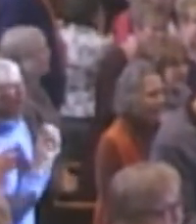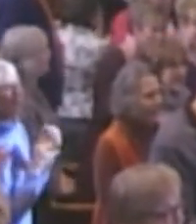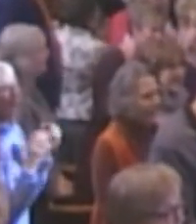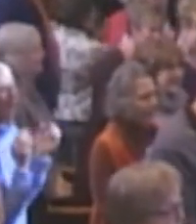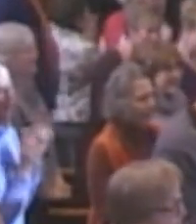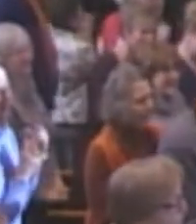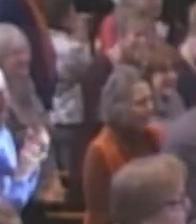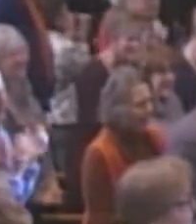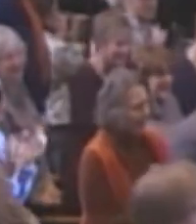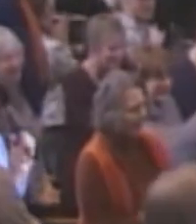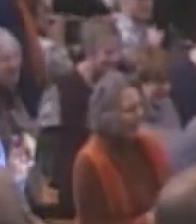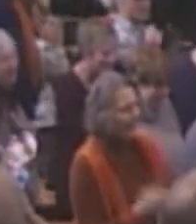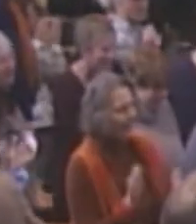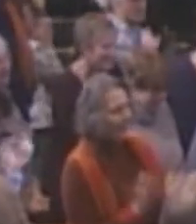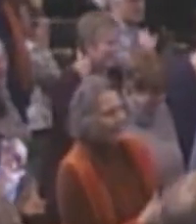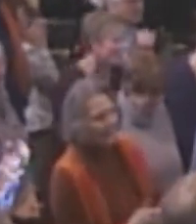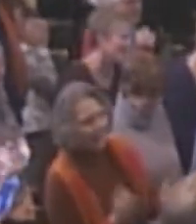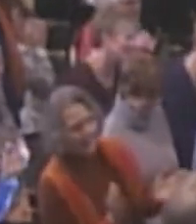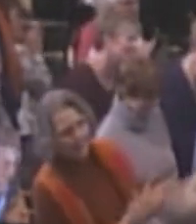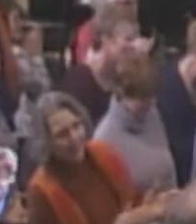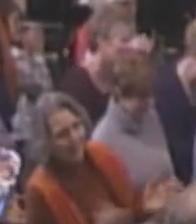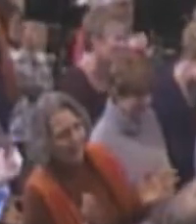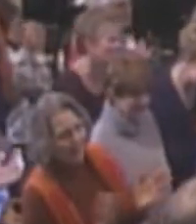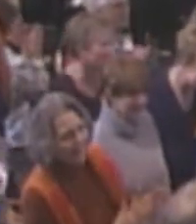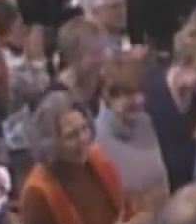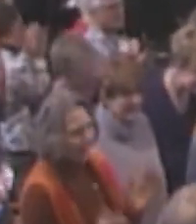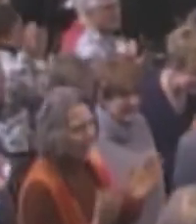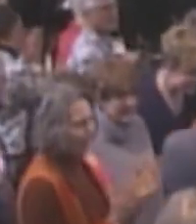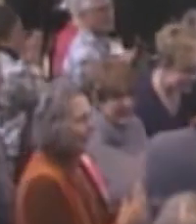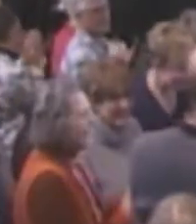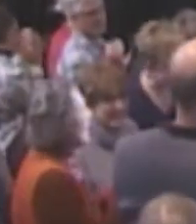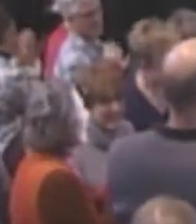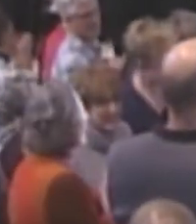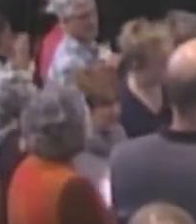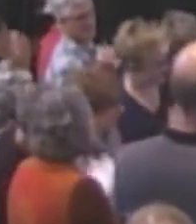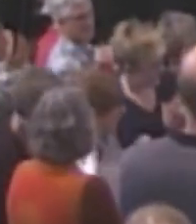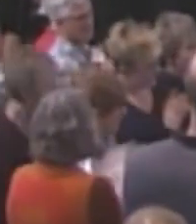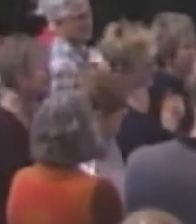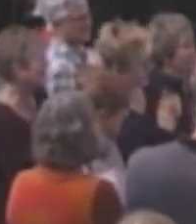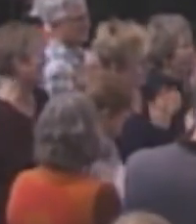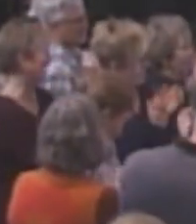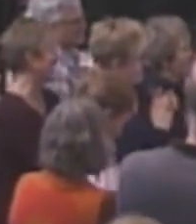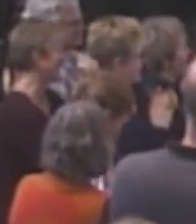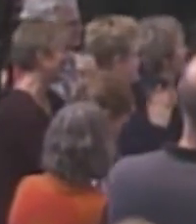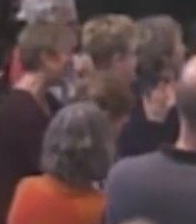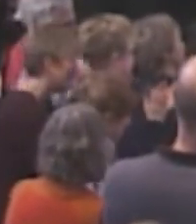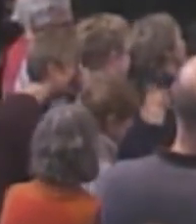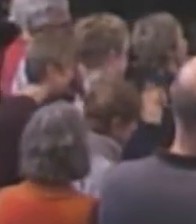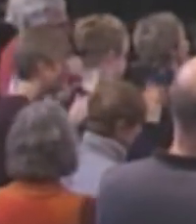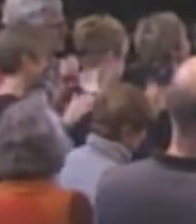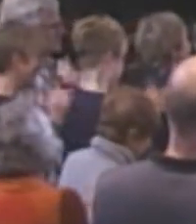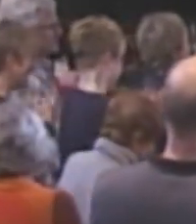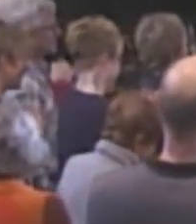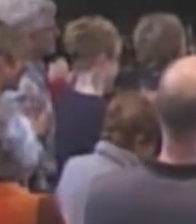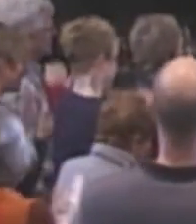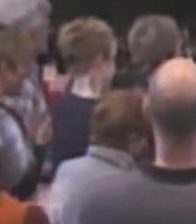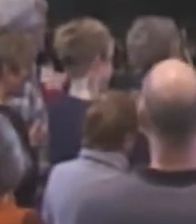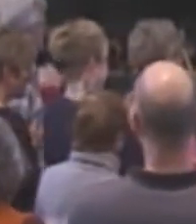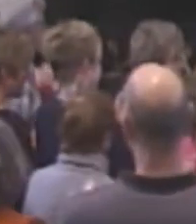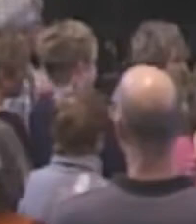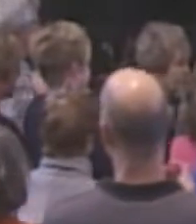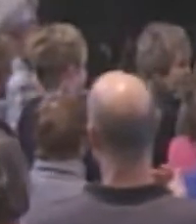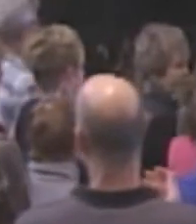In the light of God, in the light of God, in the light of God. Don't you know that you are walking in the light of God, in the light